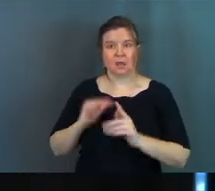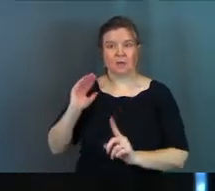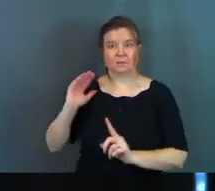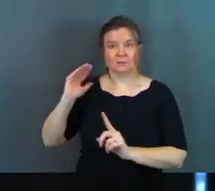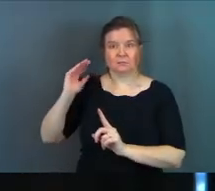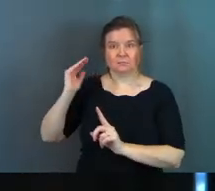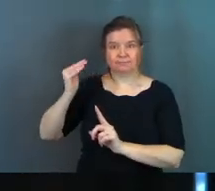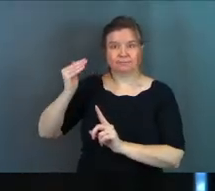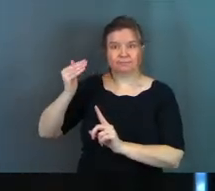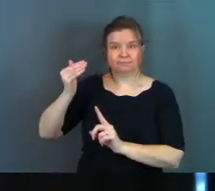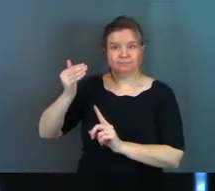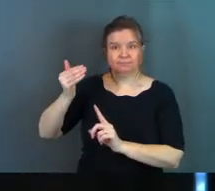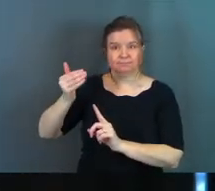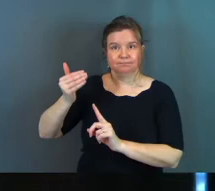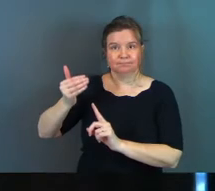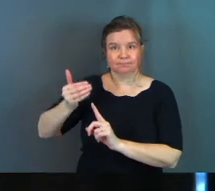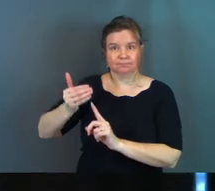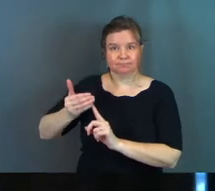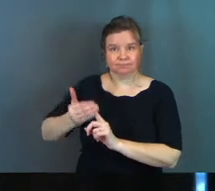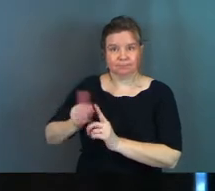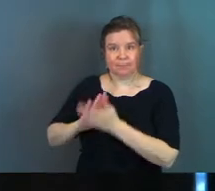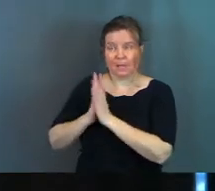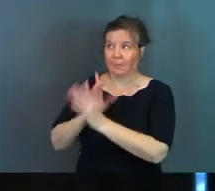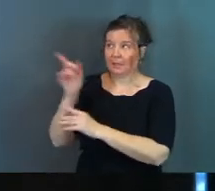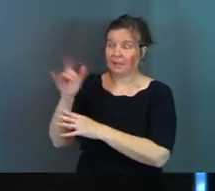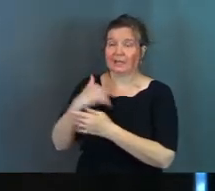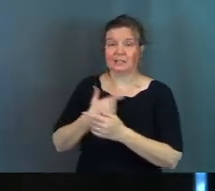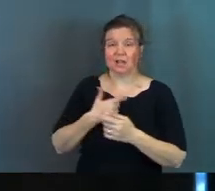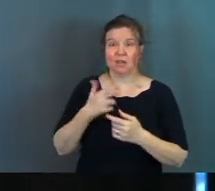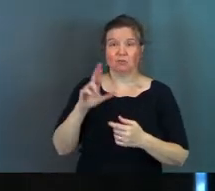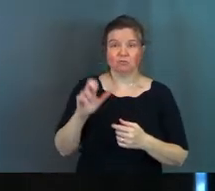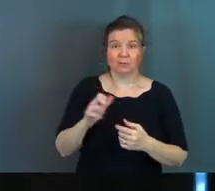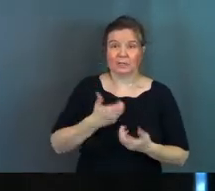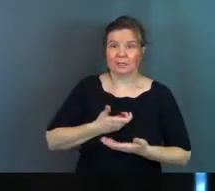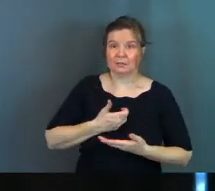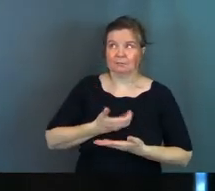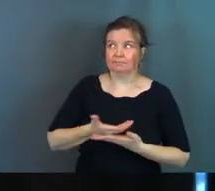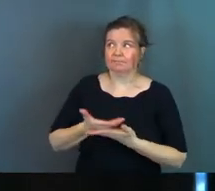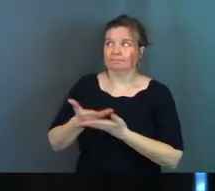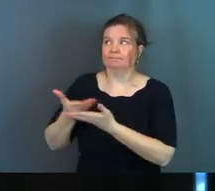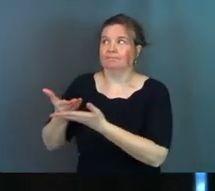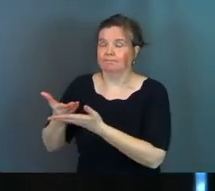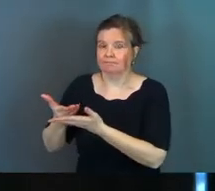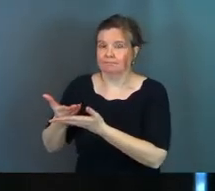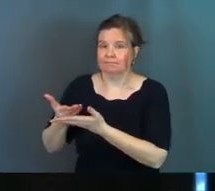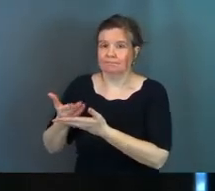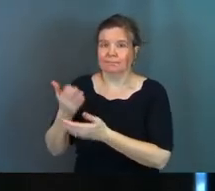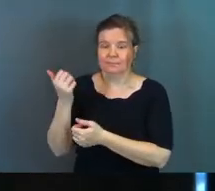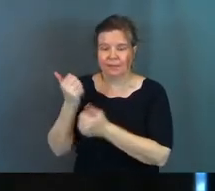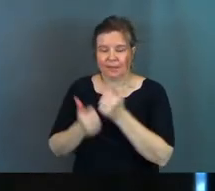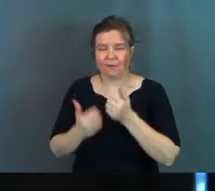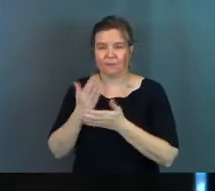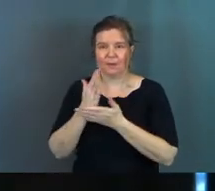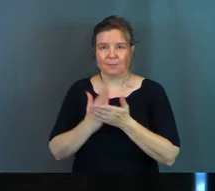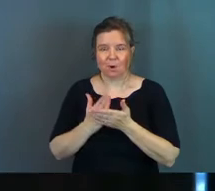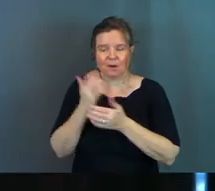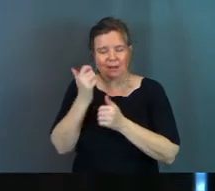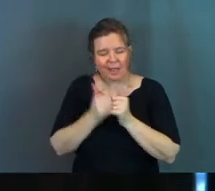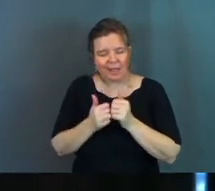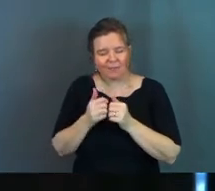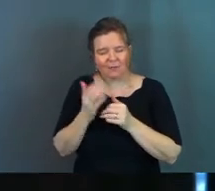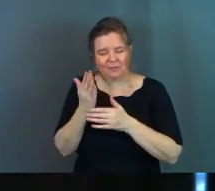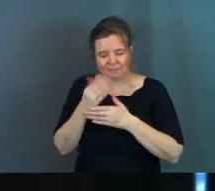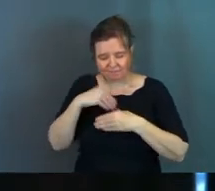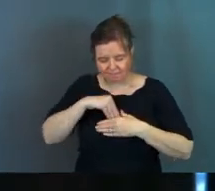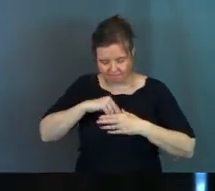sanctification, in a lot of ways, is us re-yielding, in reality, every little part, every